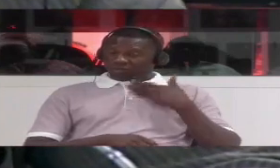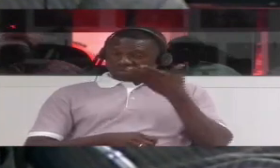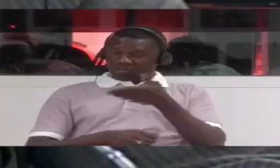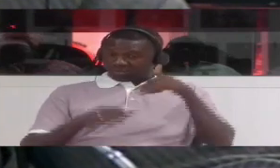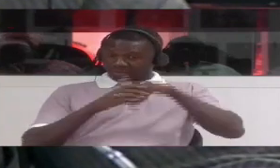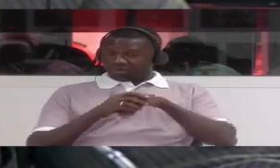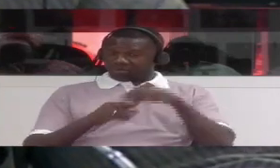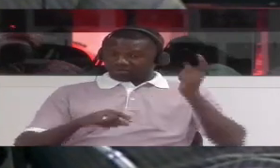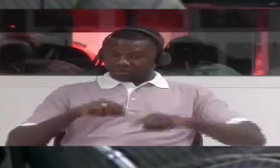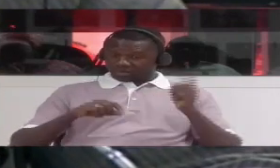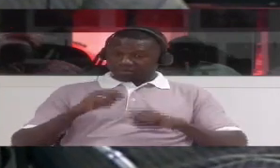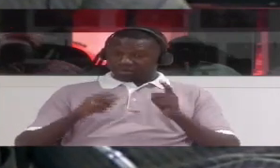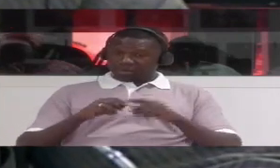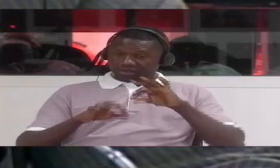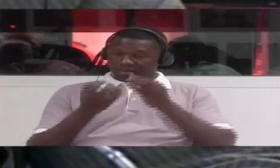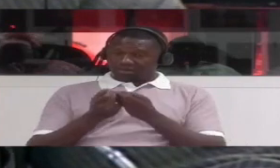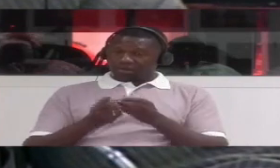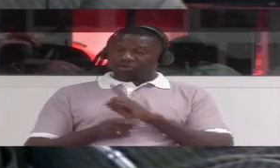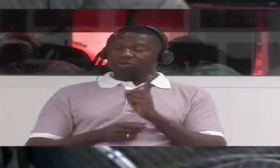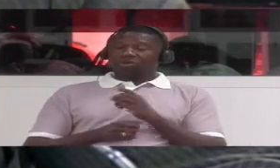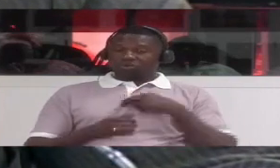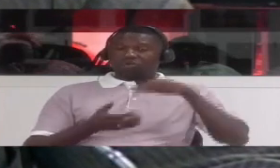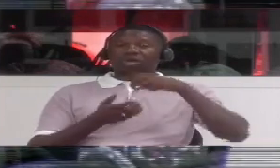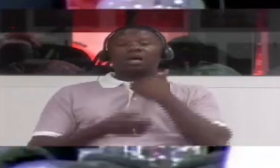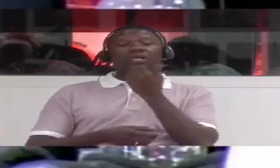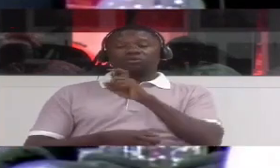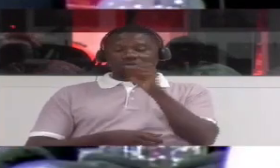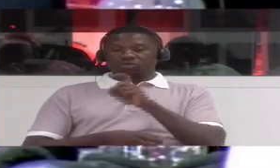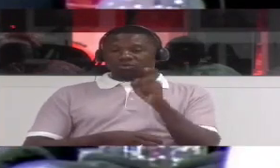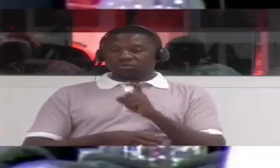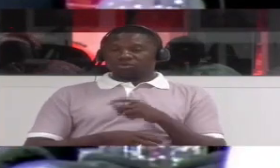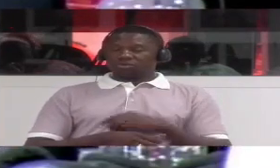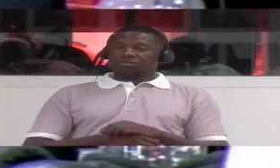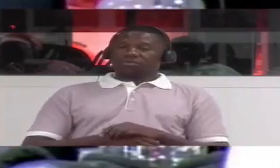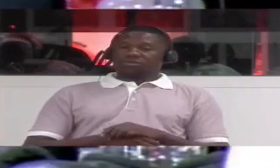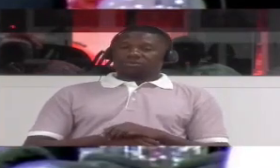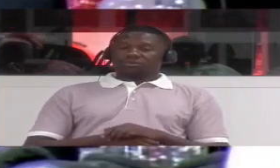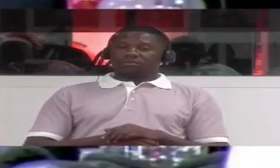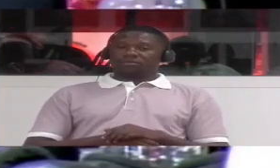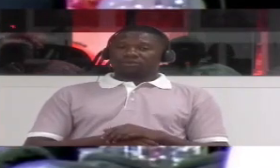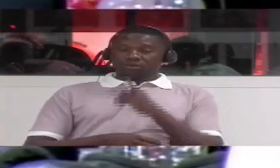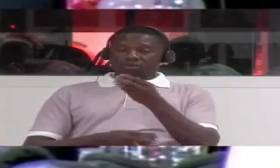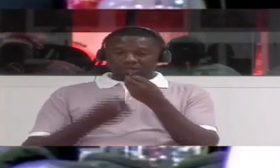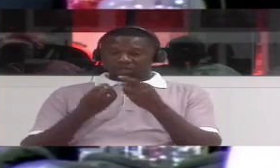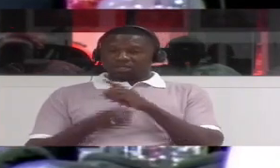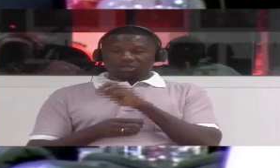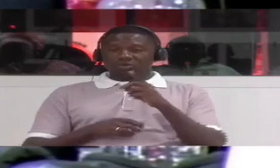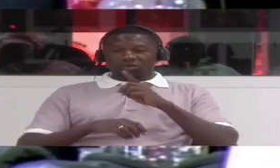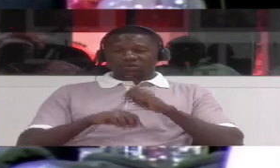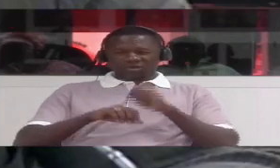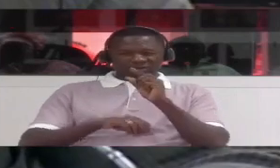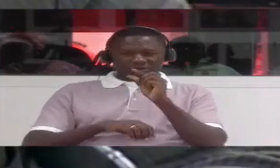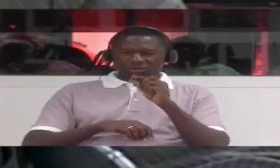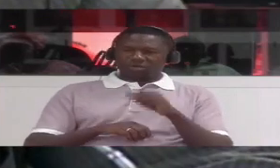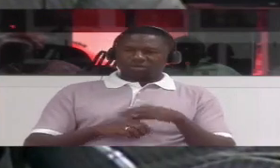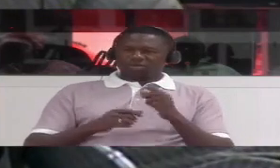time, final time, then the final chance. You told us that it didn't last for long. Do you recall how long that torture lasted?